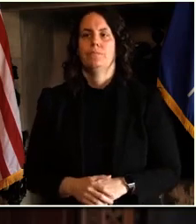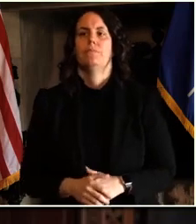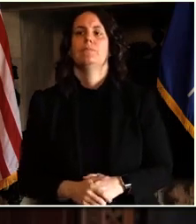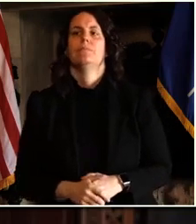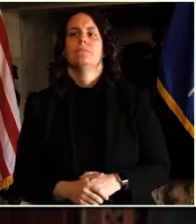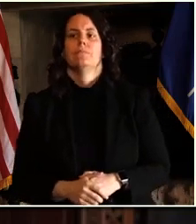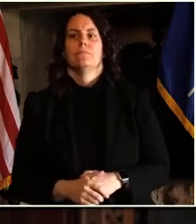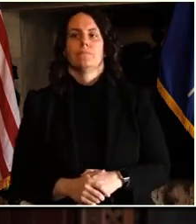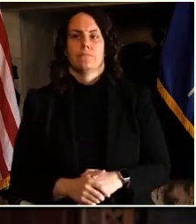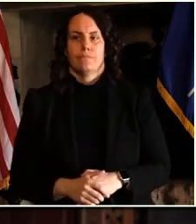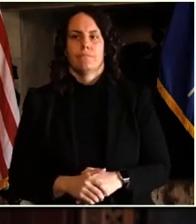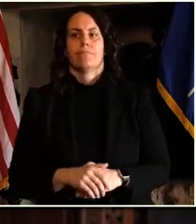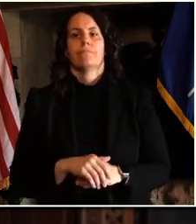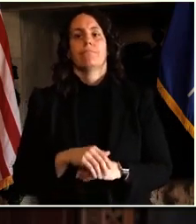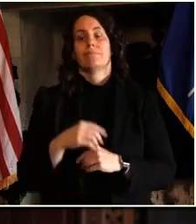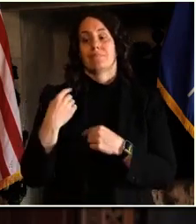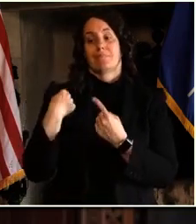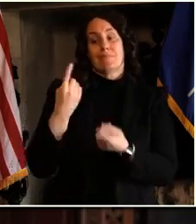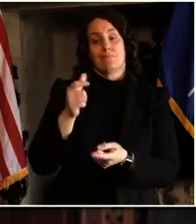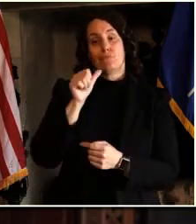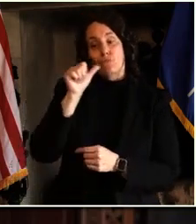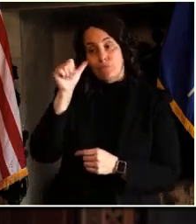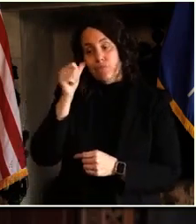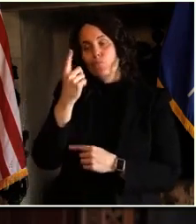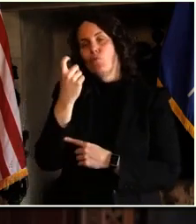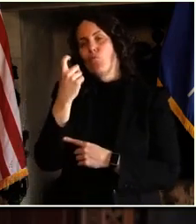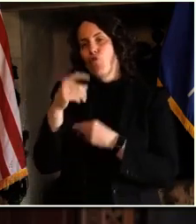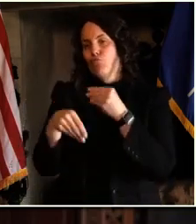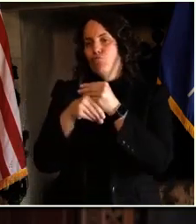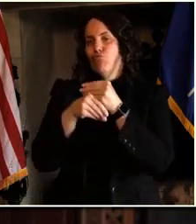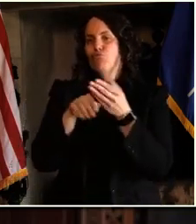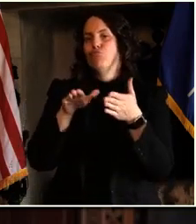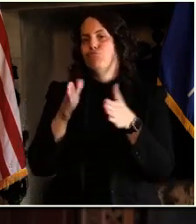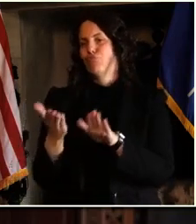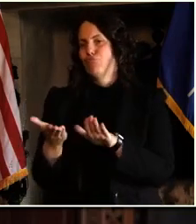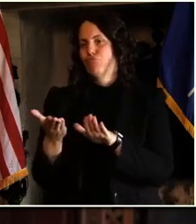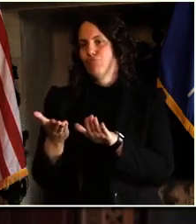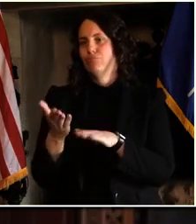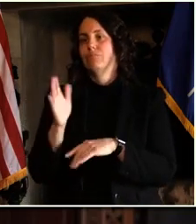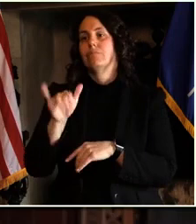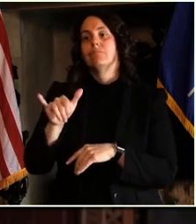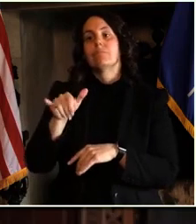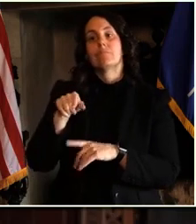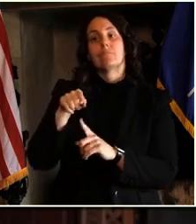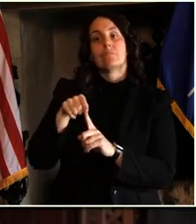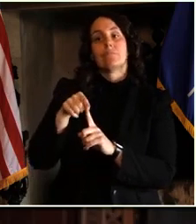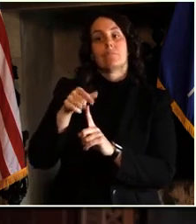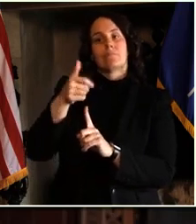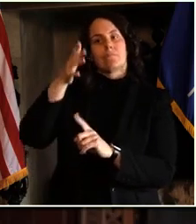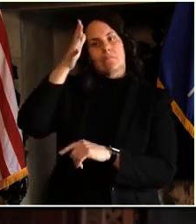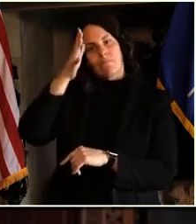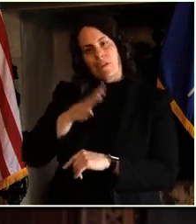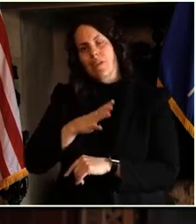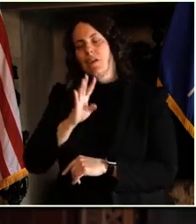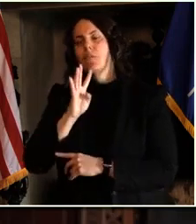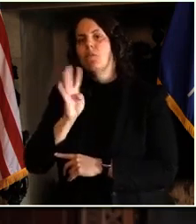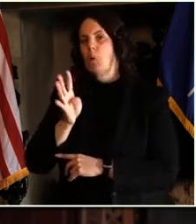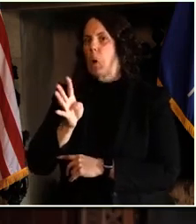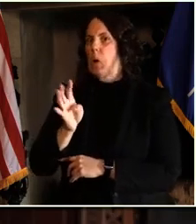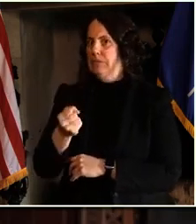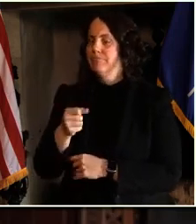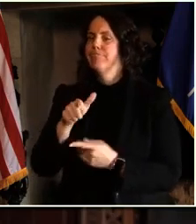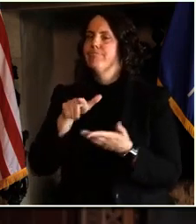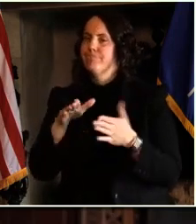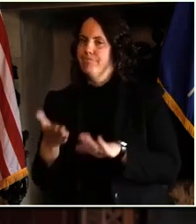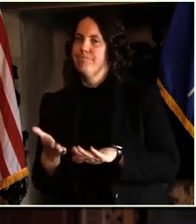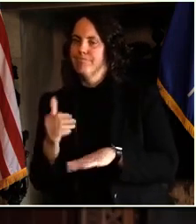county breakouts of this data on the DHS Outbreaks and Investigations webpage. Now I want to take you back to just about a month